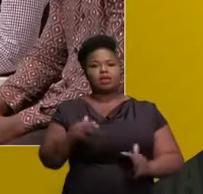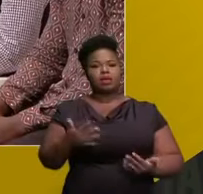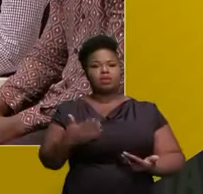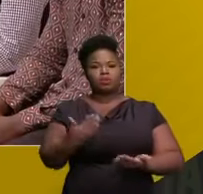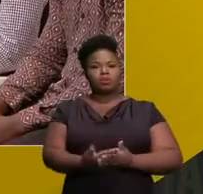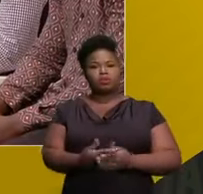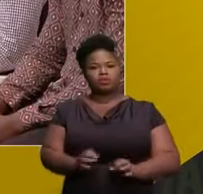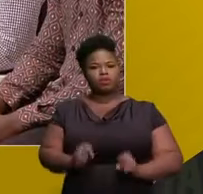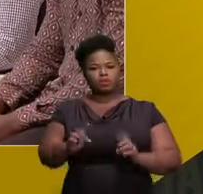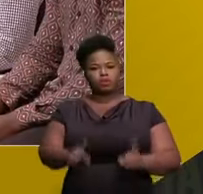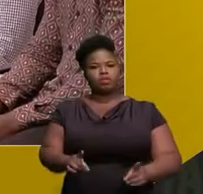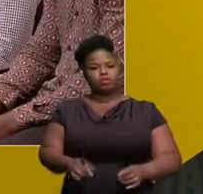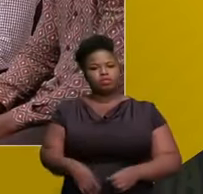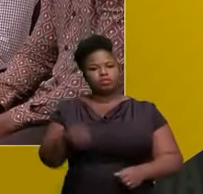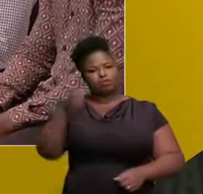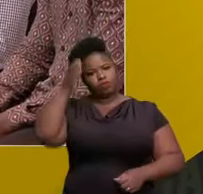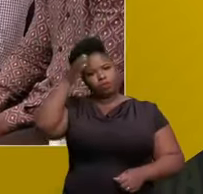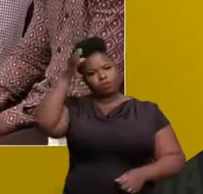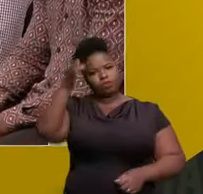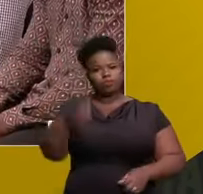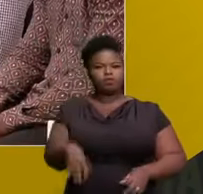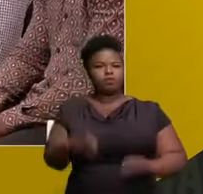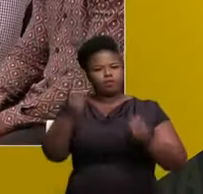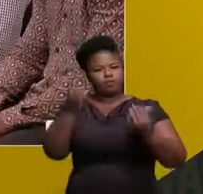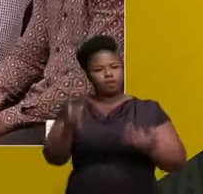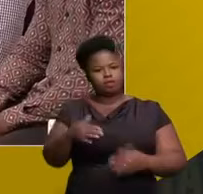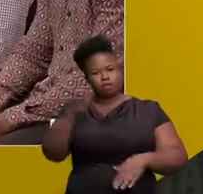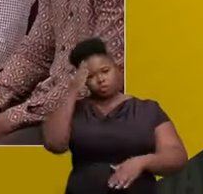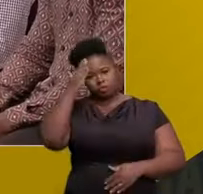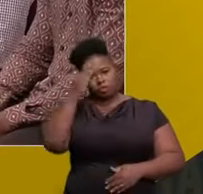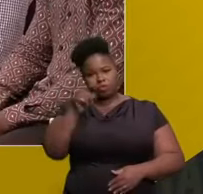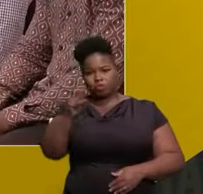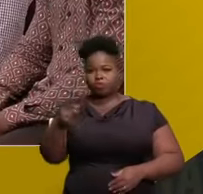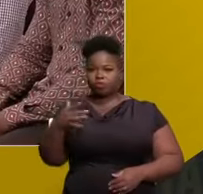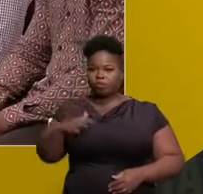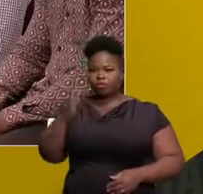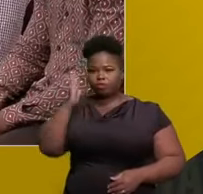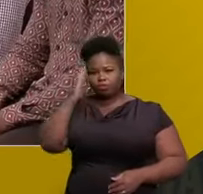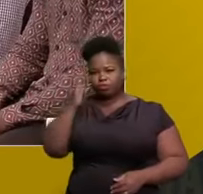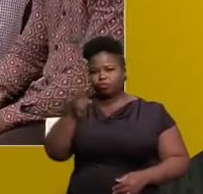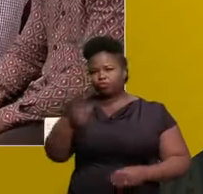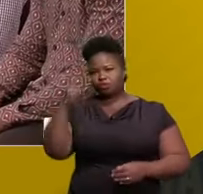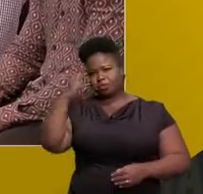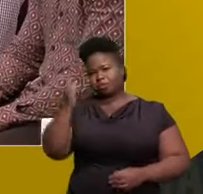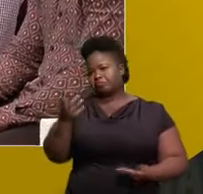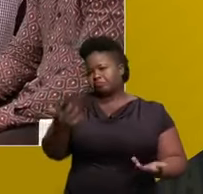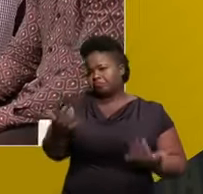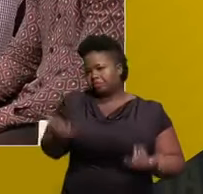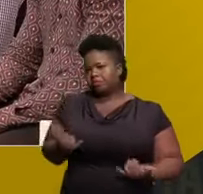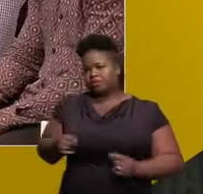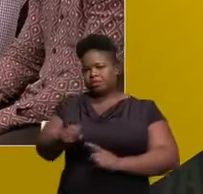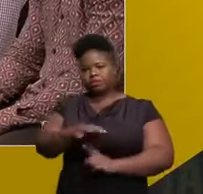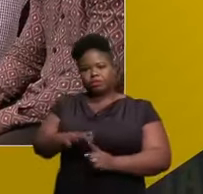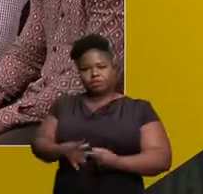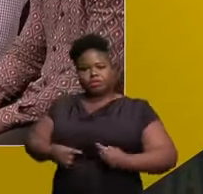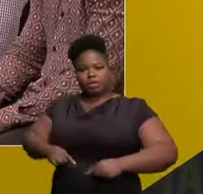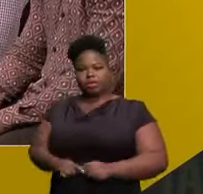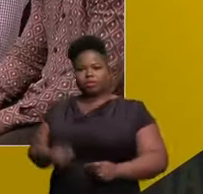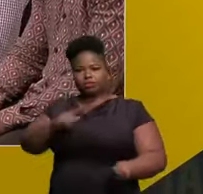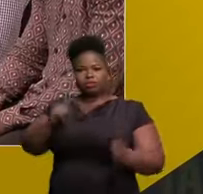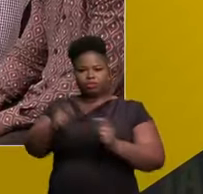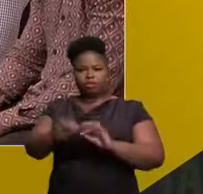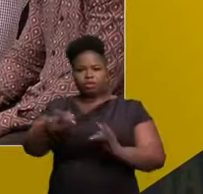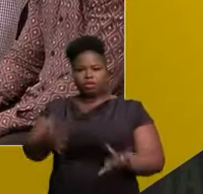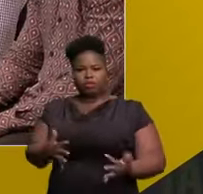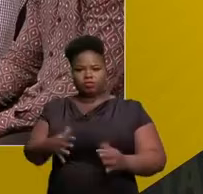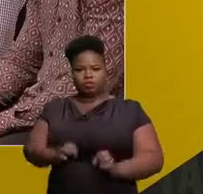to introduce concepts like financial literacy? Mina, in your opinion, when how do we change